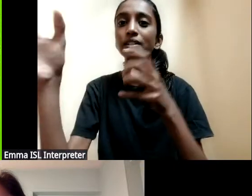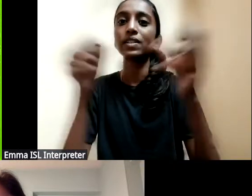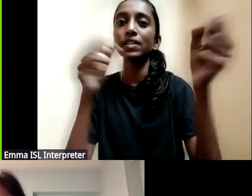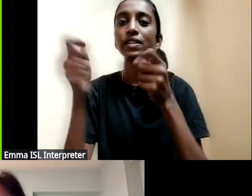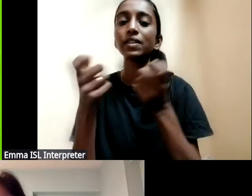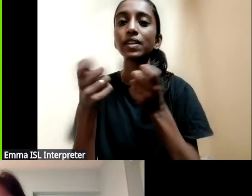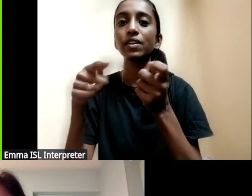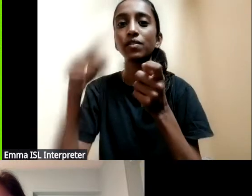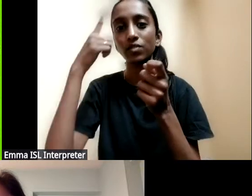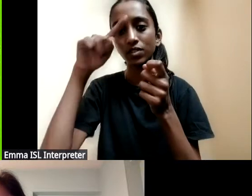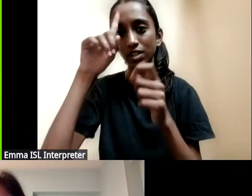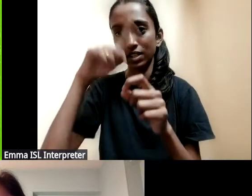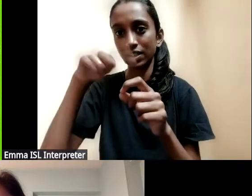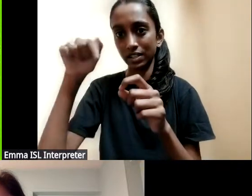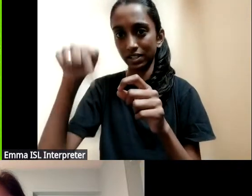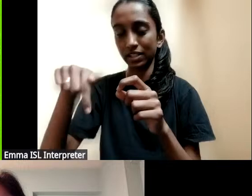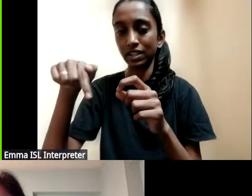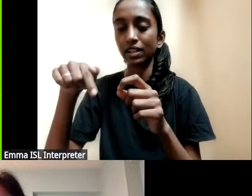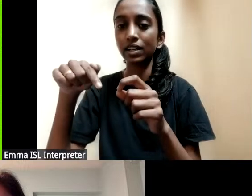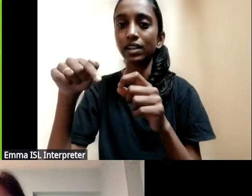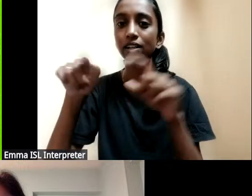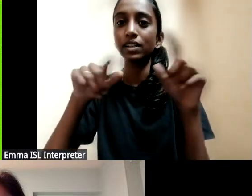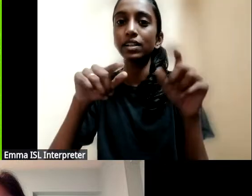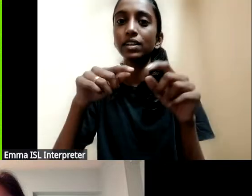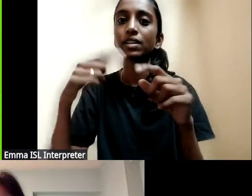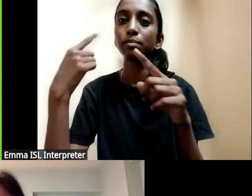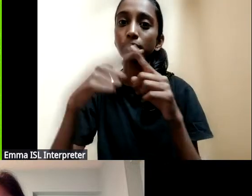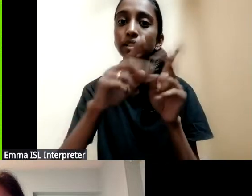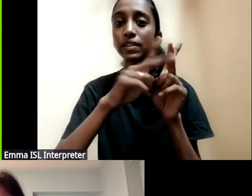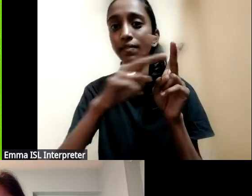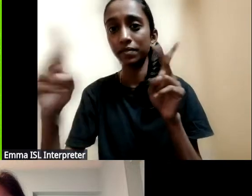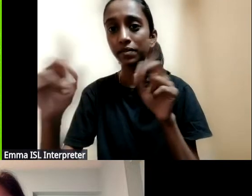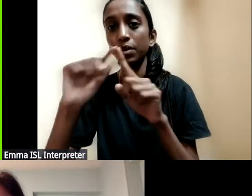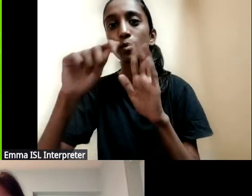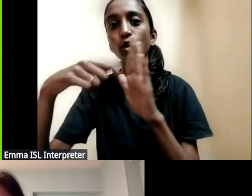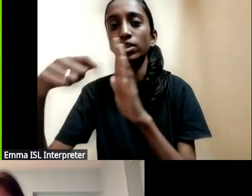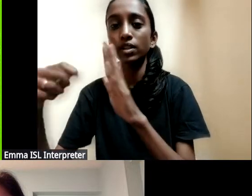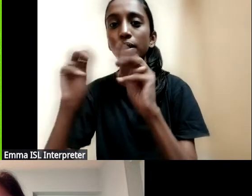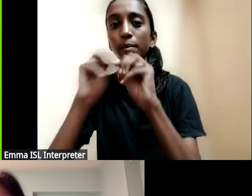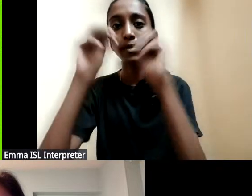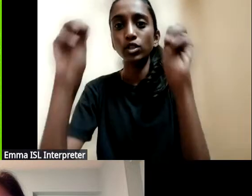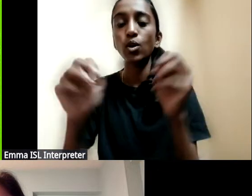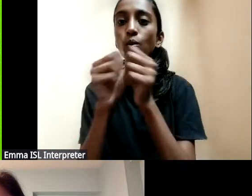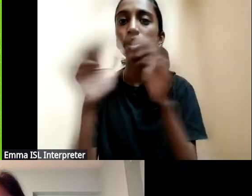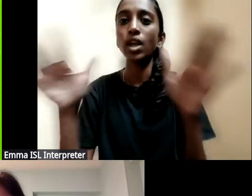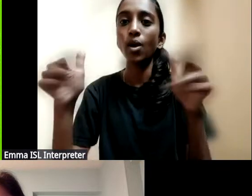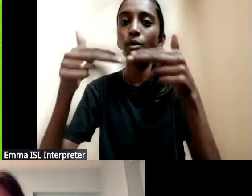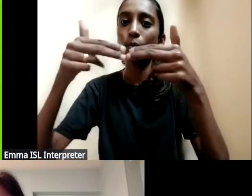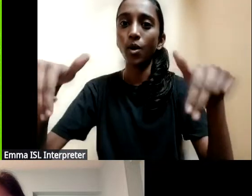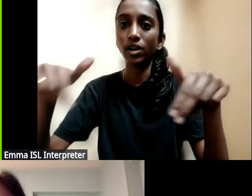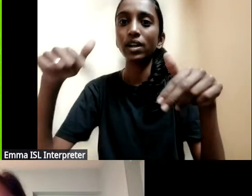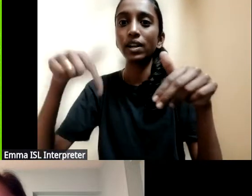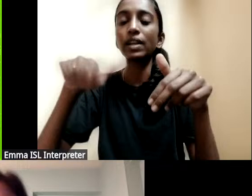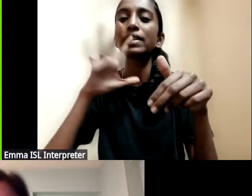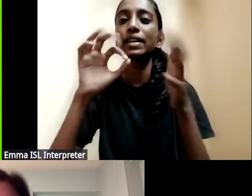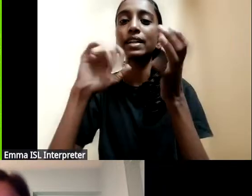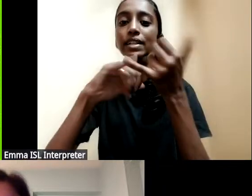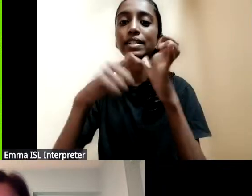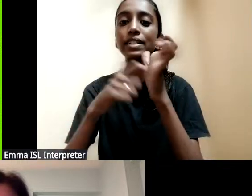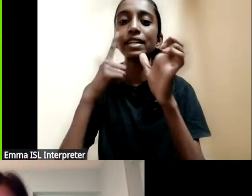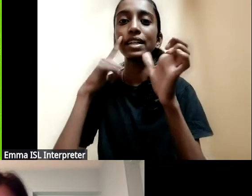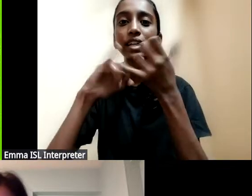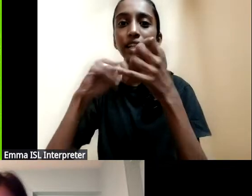Souvenir, amongst other extensive projects, including Museums Without Borders, which is a series wherein MAP collaborates